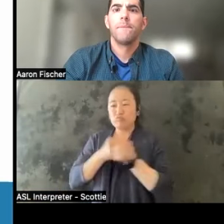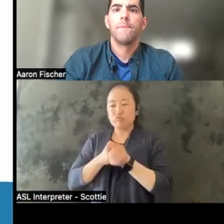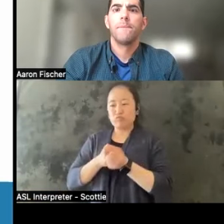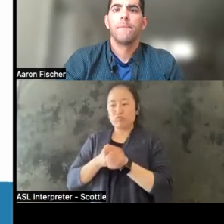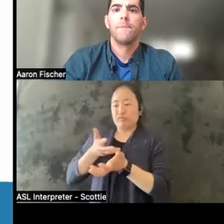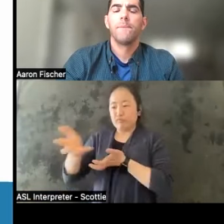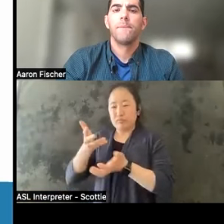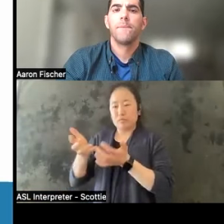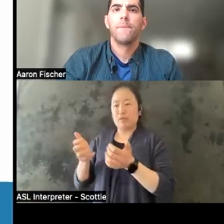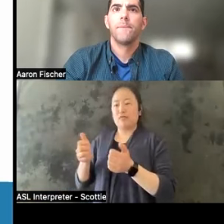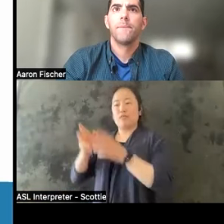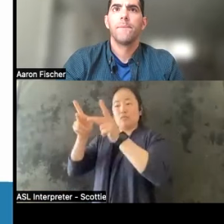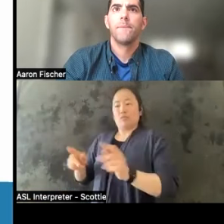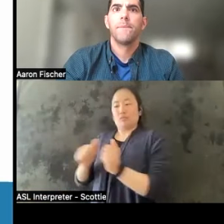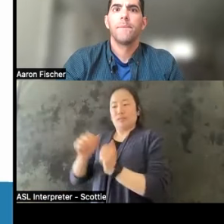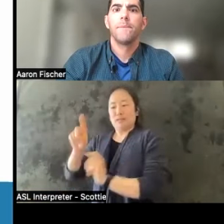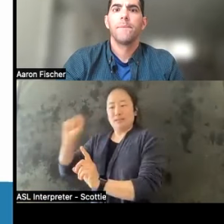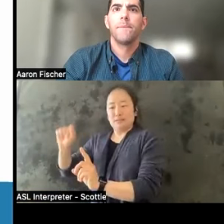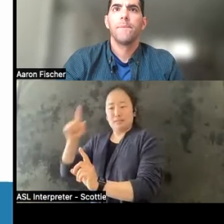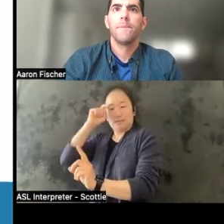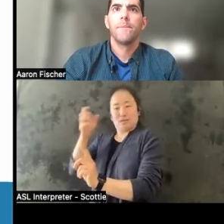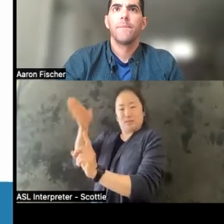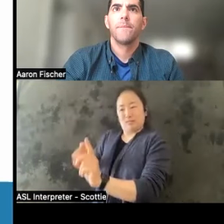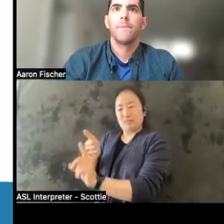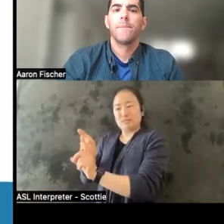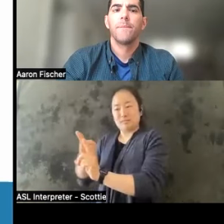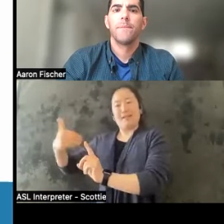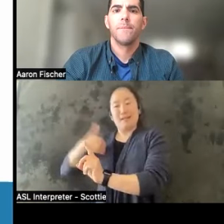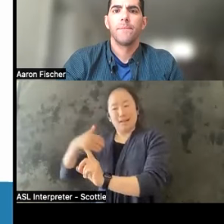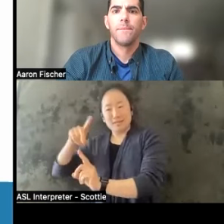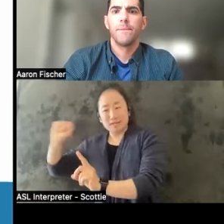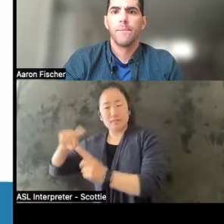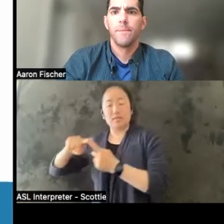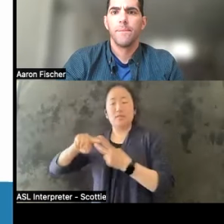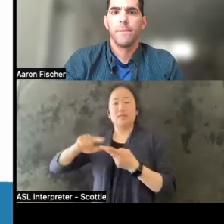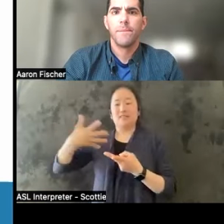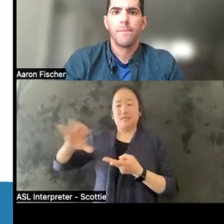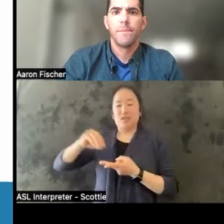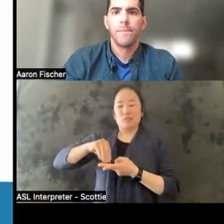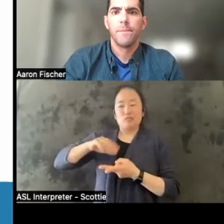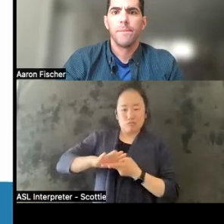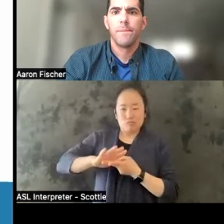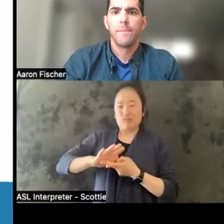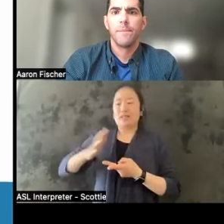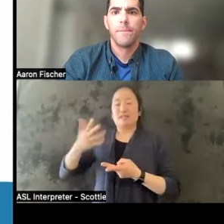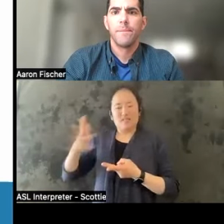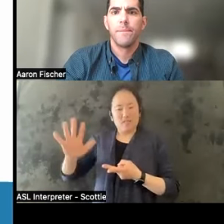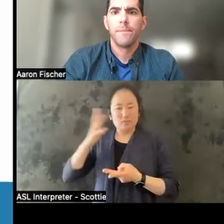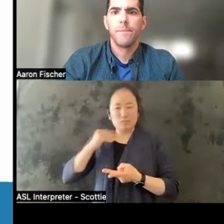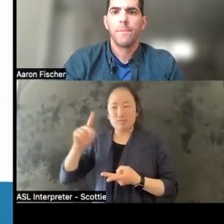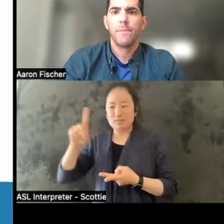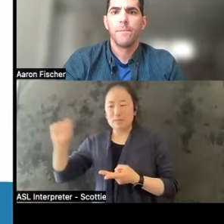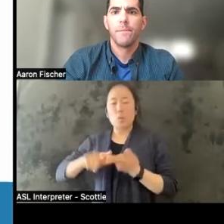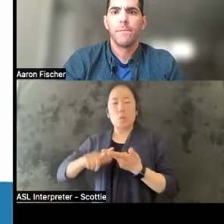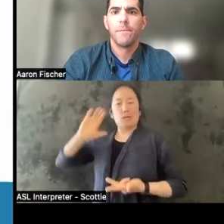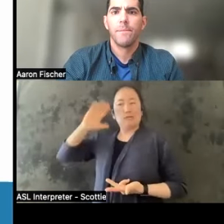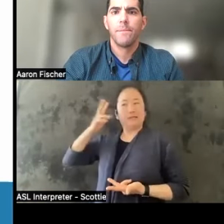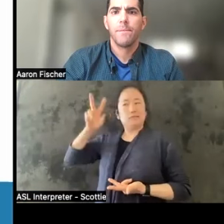disability because that person has a disability, has a record of a disability, or is perceived to have a